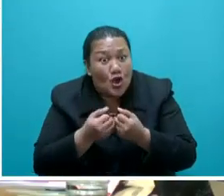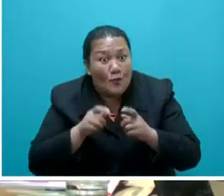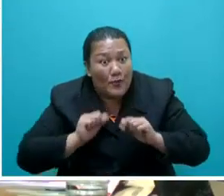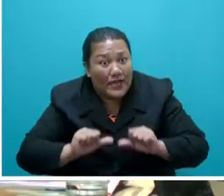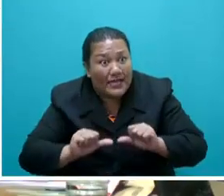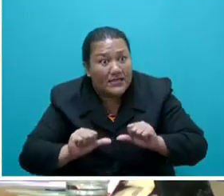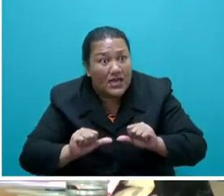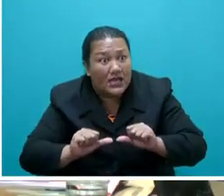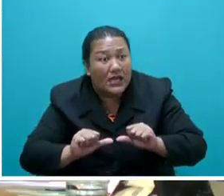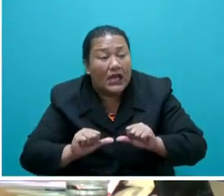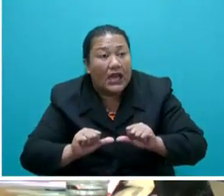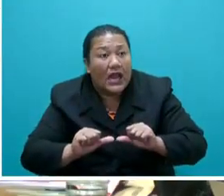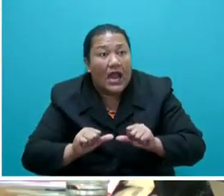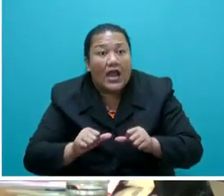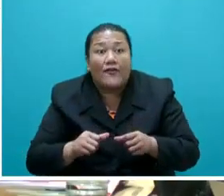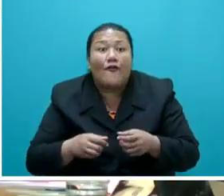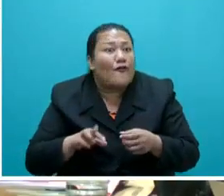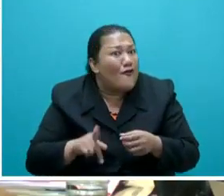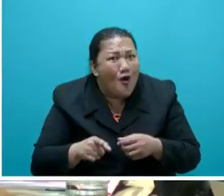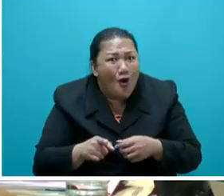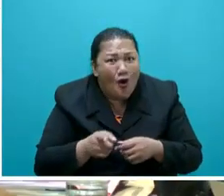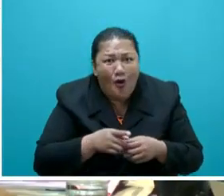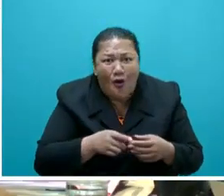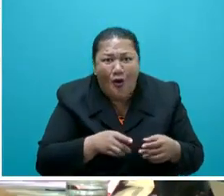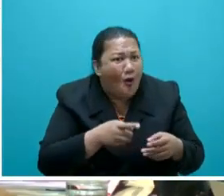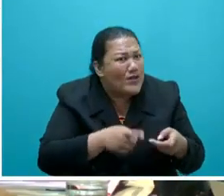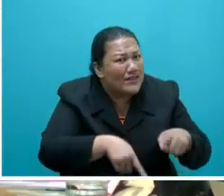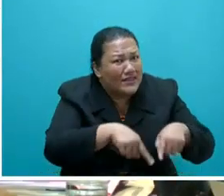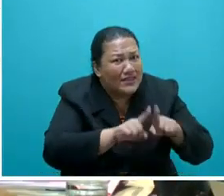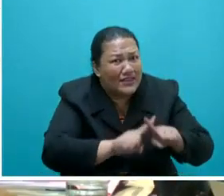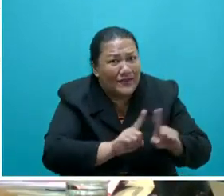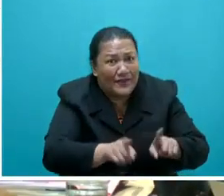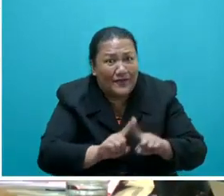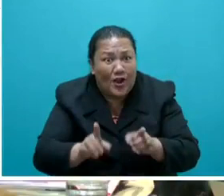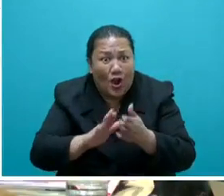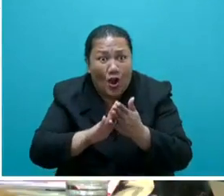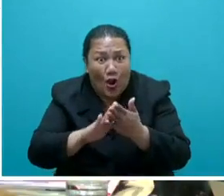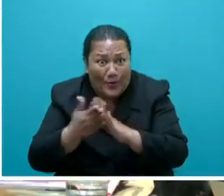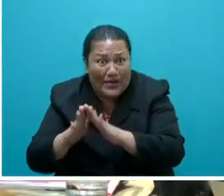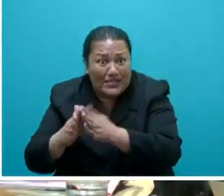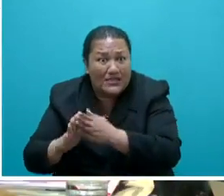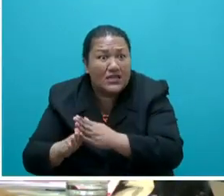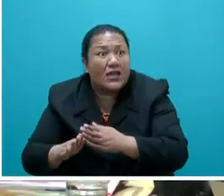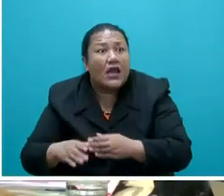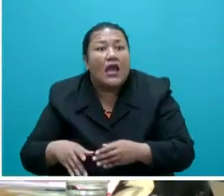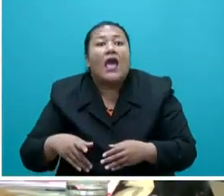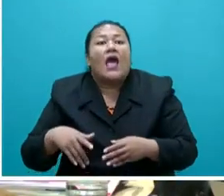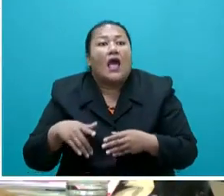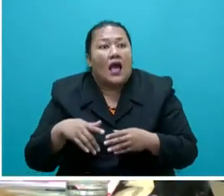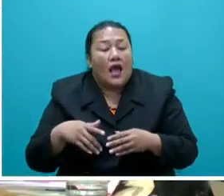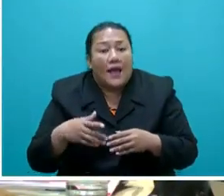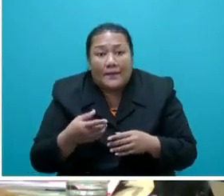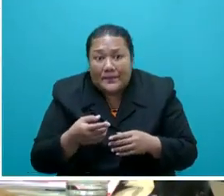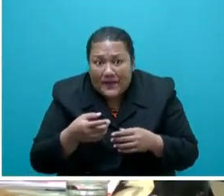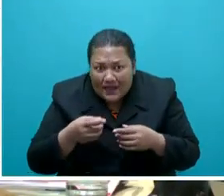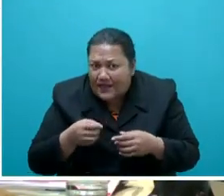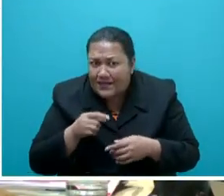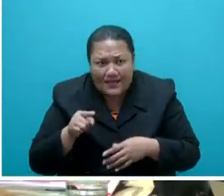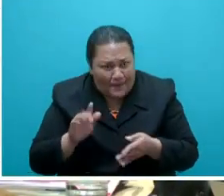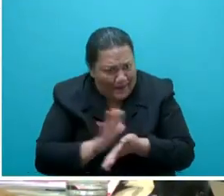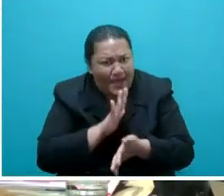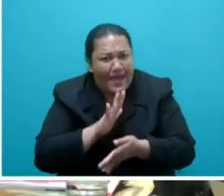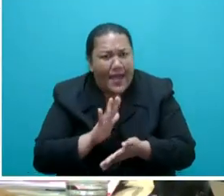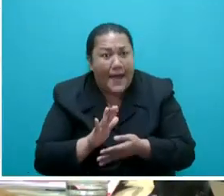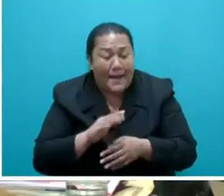for the vulnerable and the marginalized in Fijian society. Laws and programs that make them visible, programs that tell